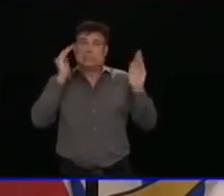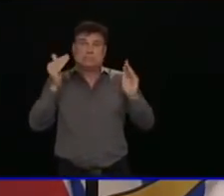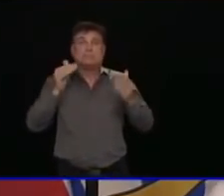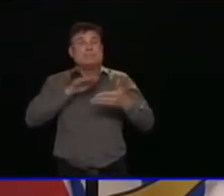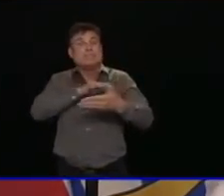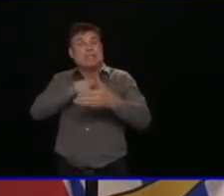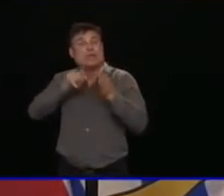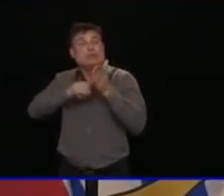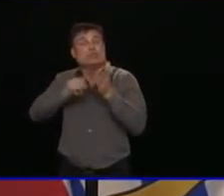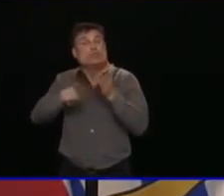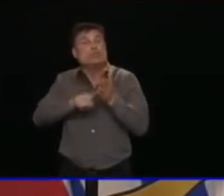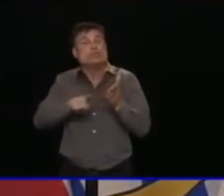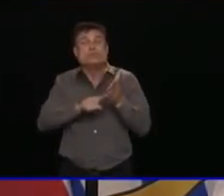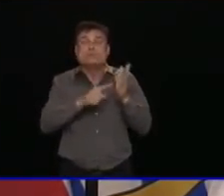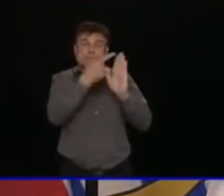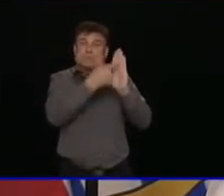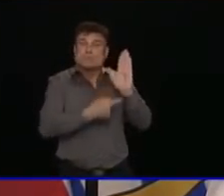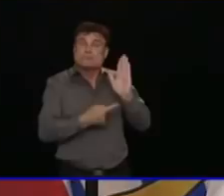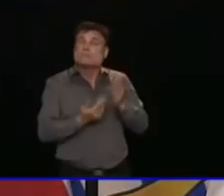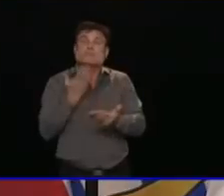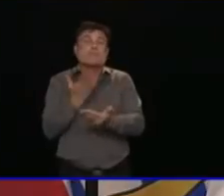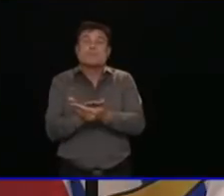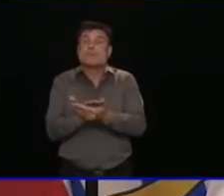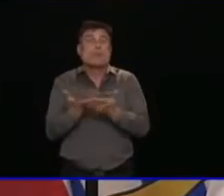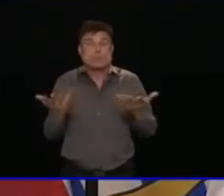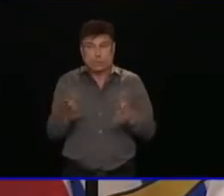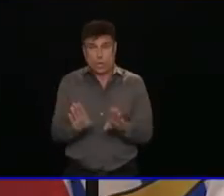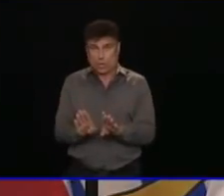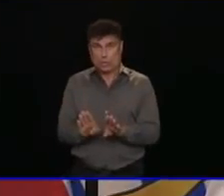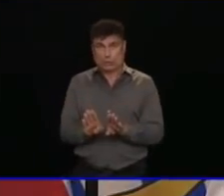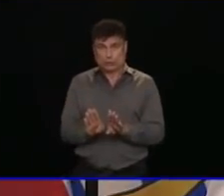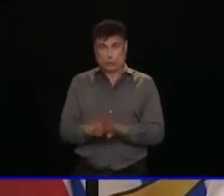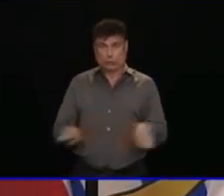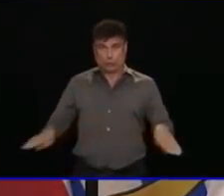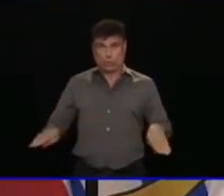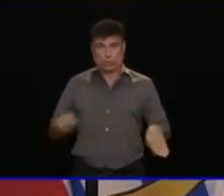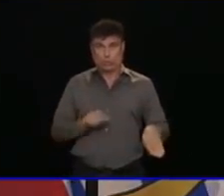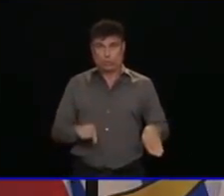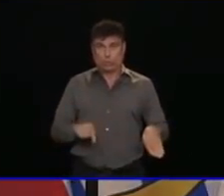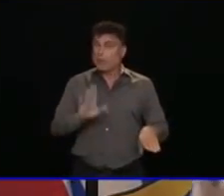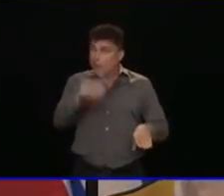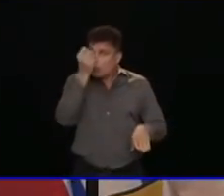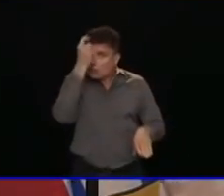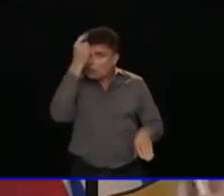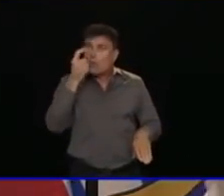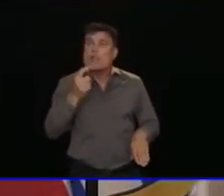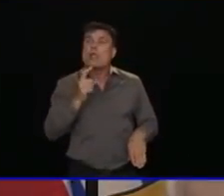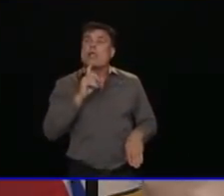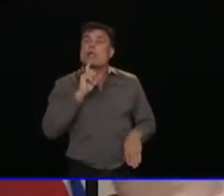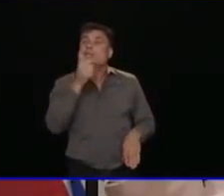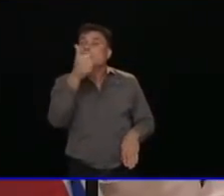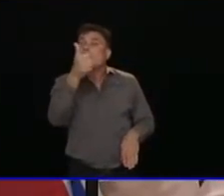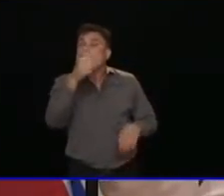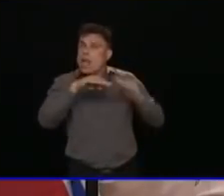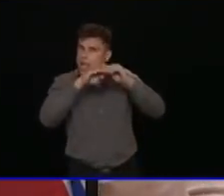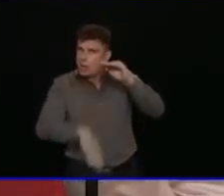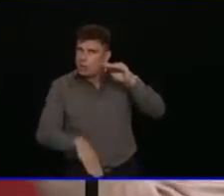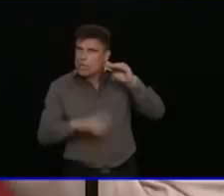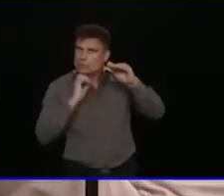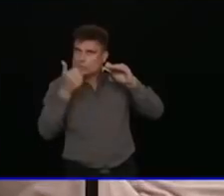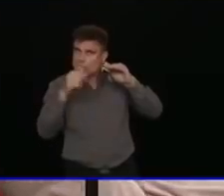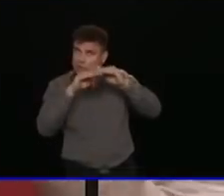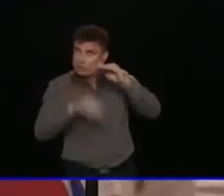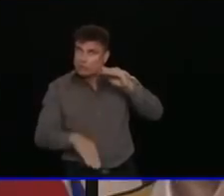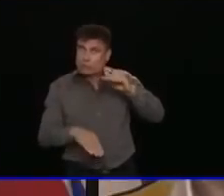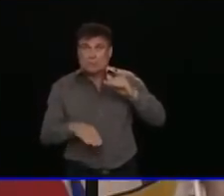talking about children, we're talking about really children under the age of 10 in particular. As we get older into our teens, we're